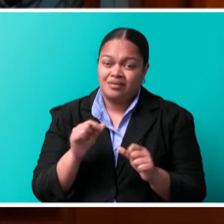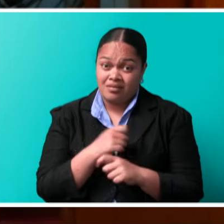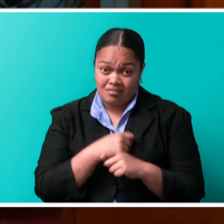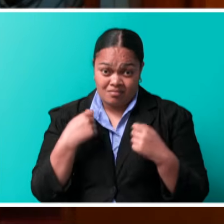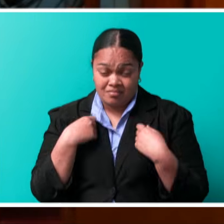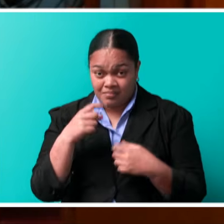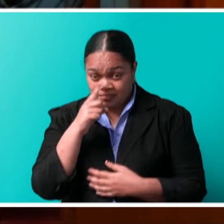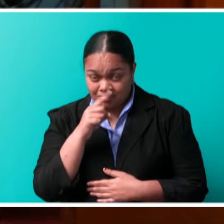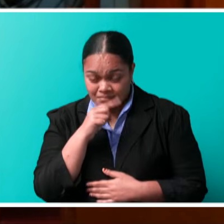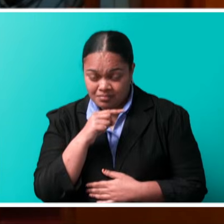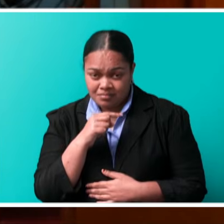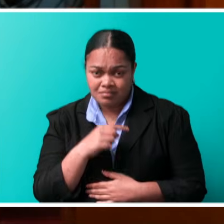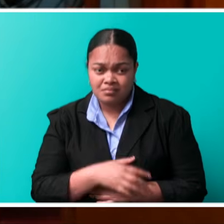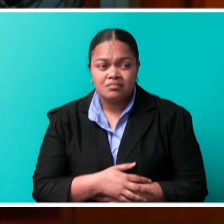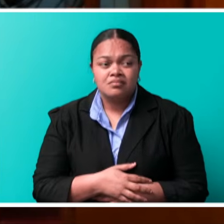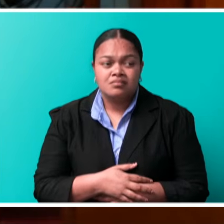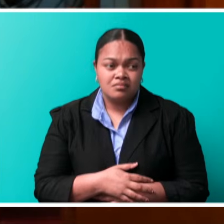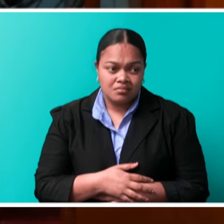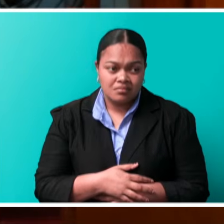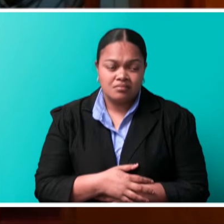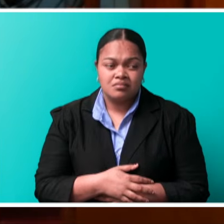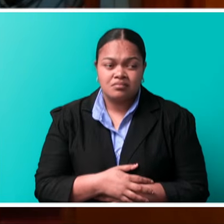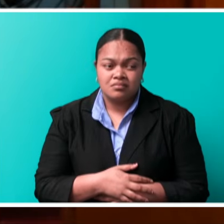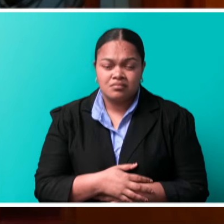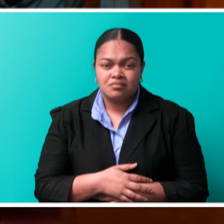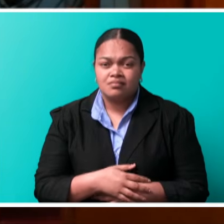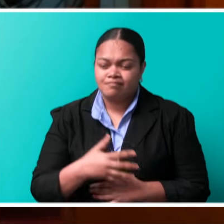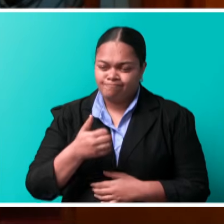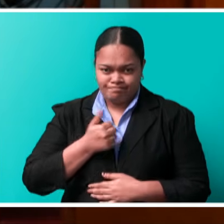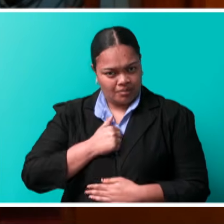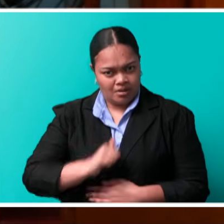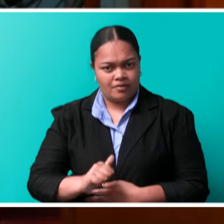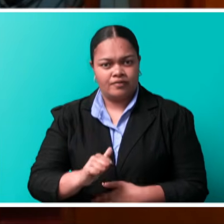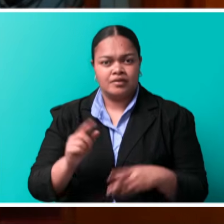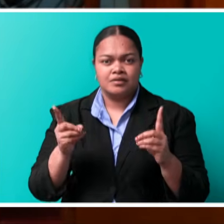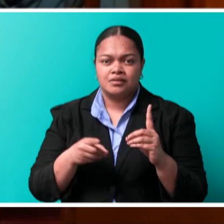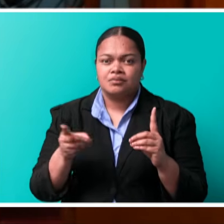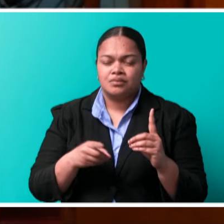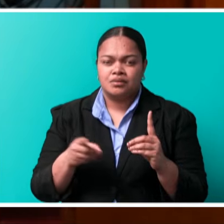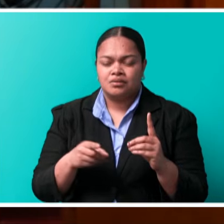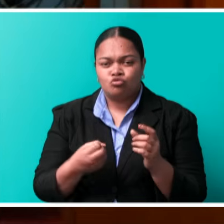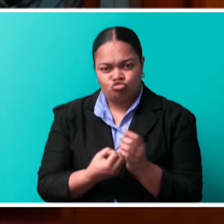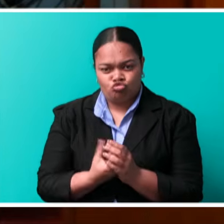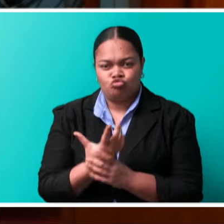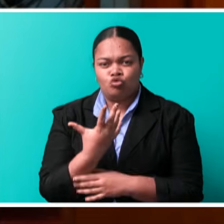can, while keeping Fiji on a path of discipline, growth, and resilience.